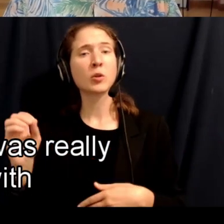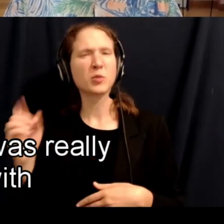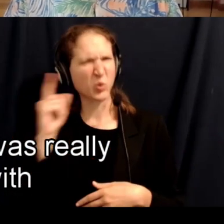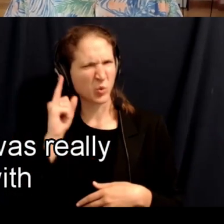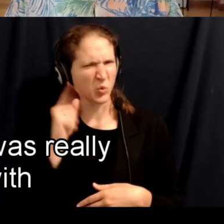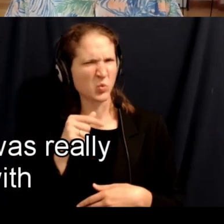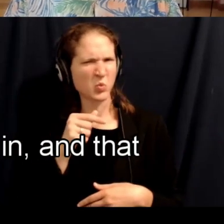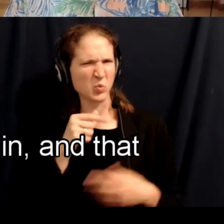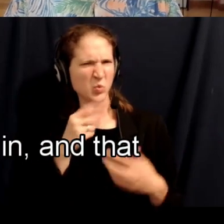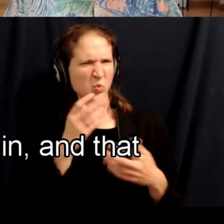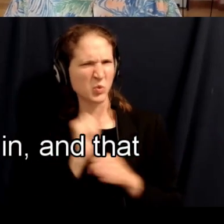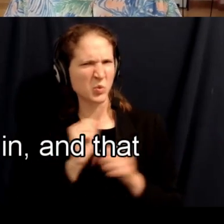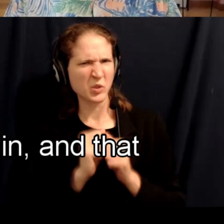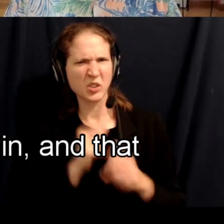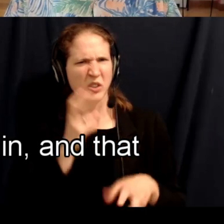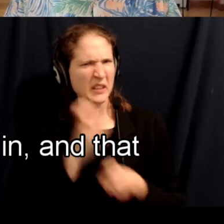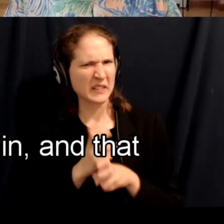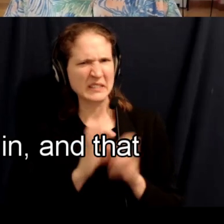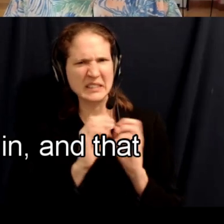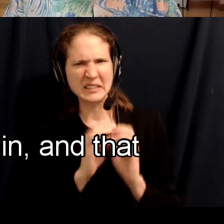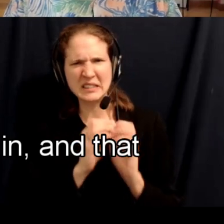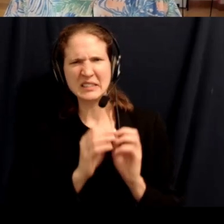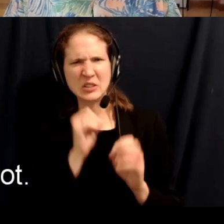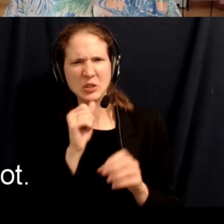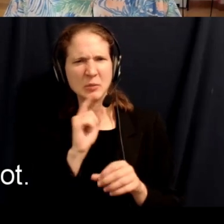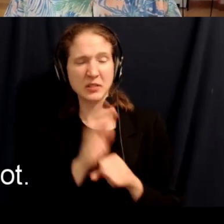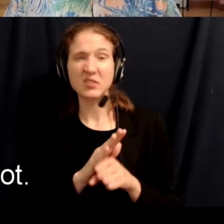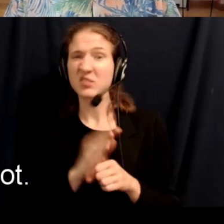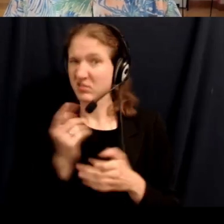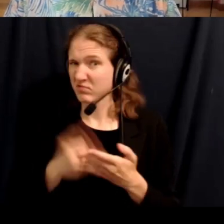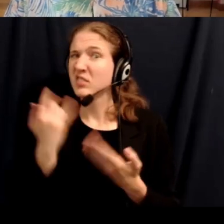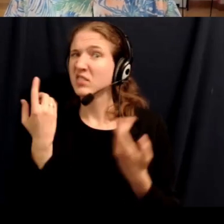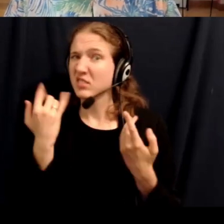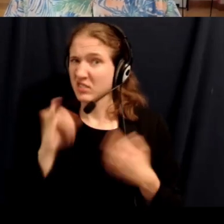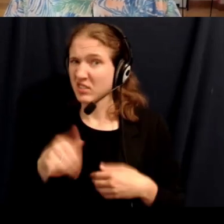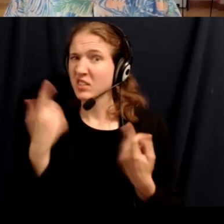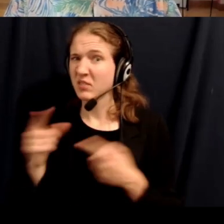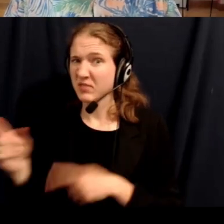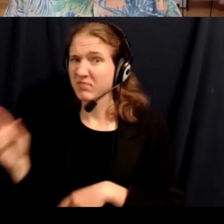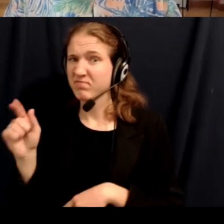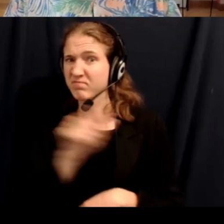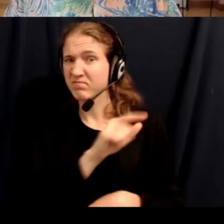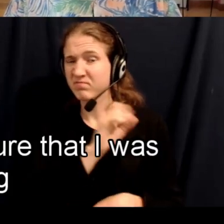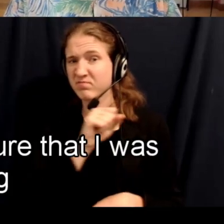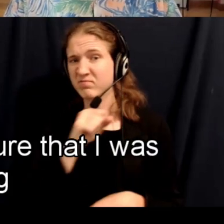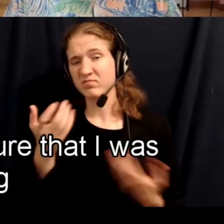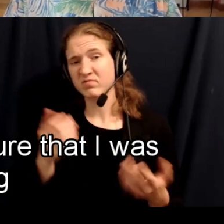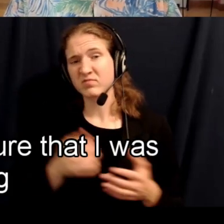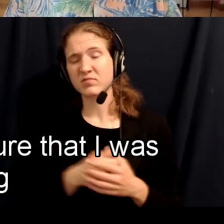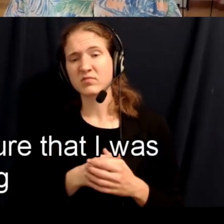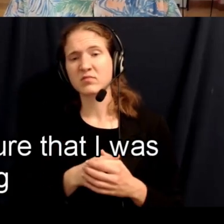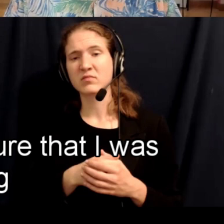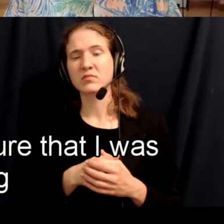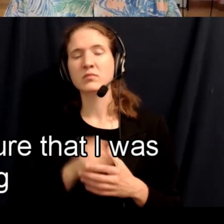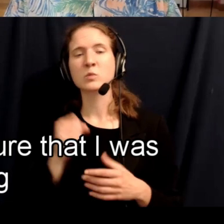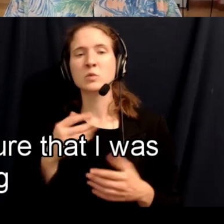really difficult to work with and her work didn't come in, and that does happen. That I'm happens a sure. lot, Yeah. you know. Um, and so I